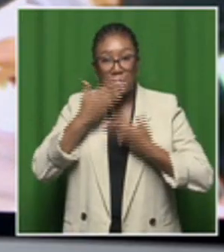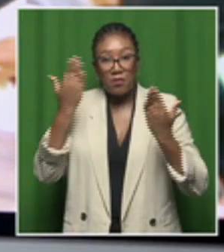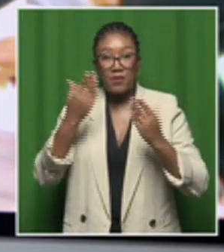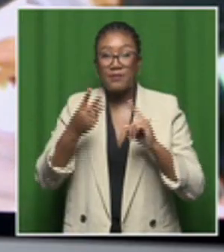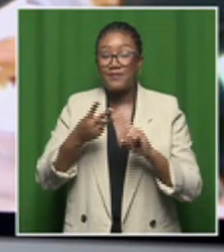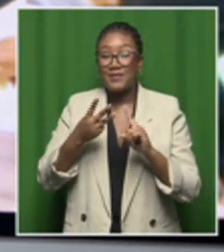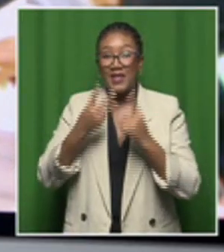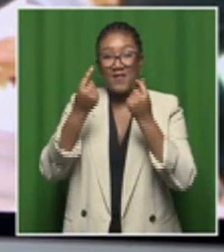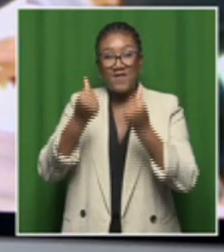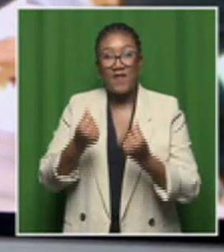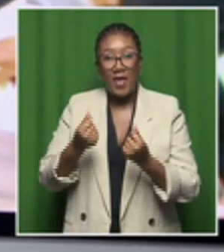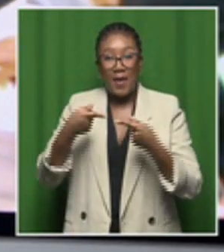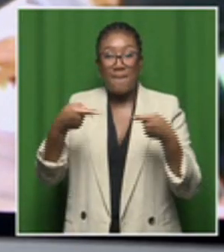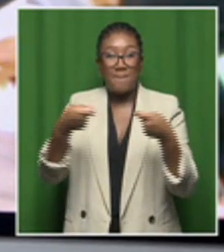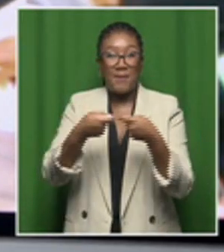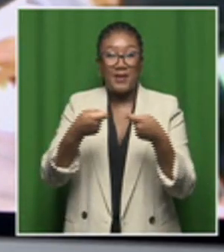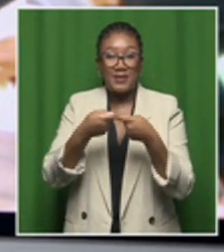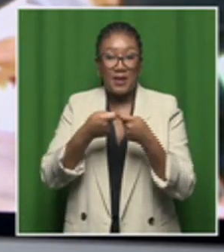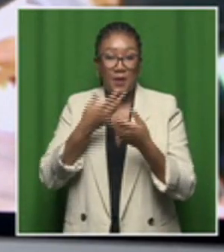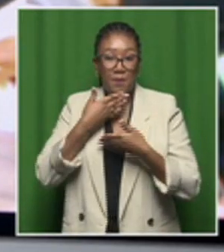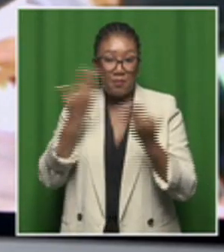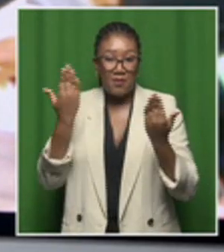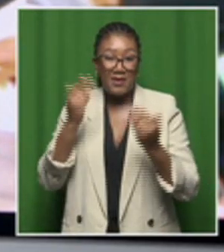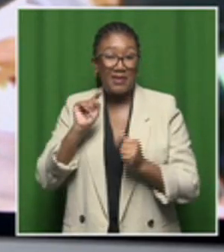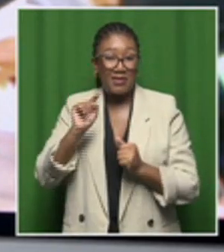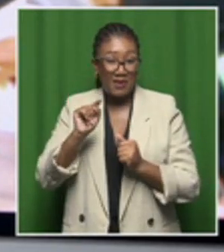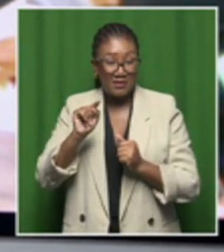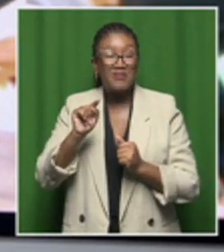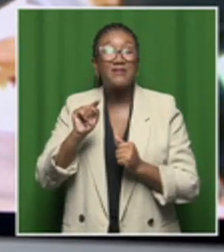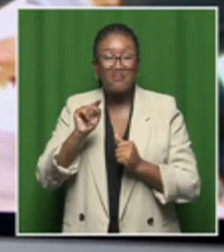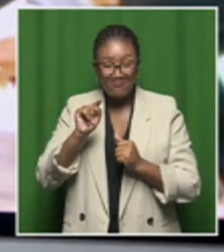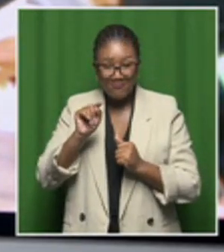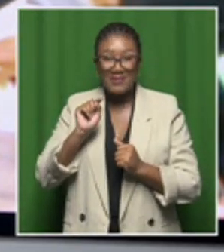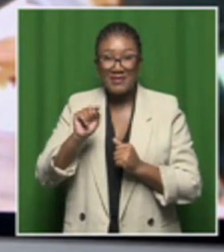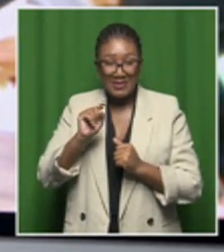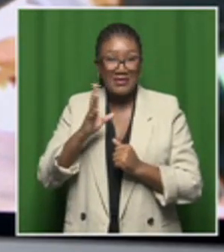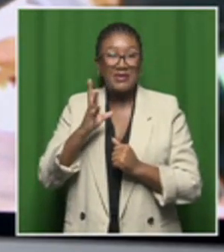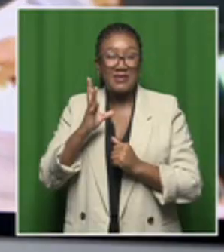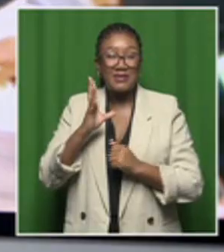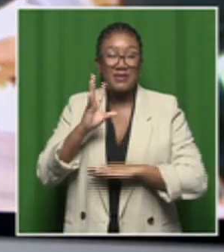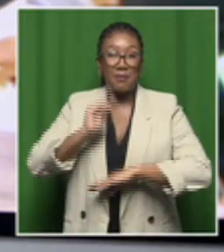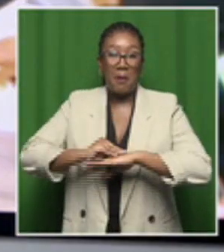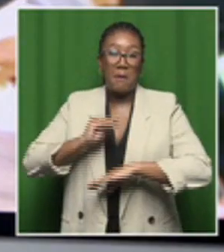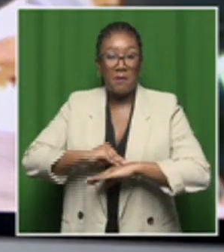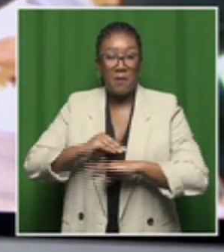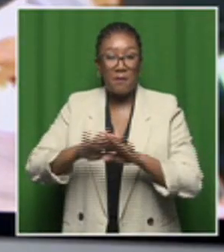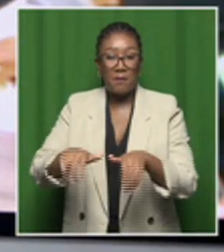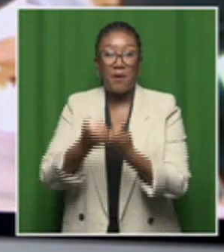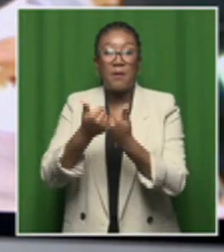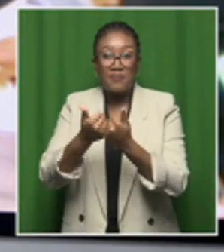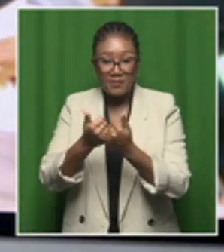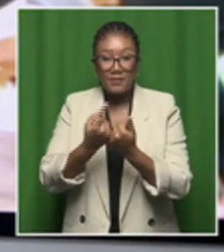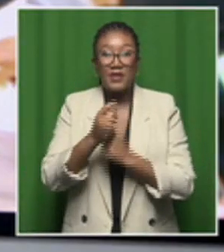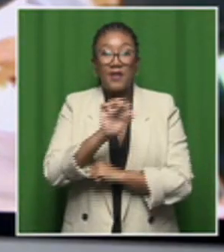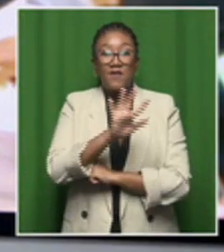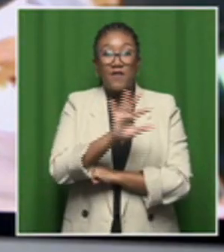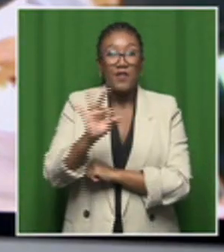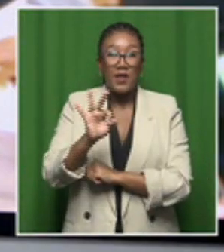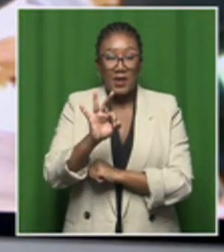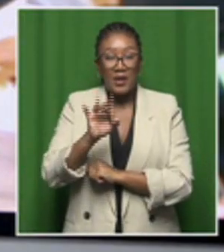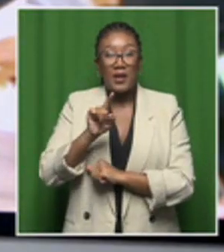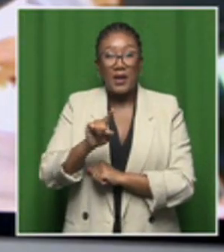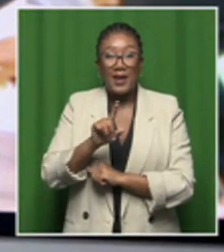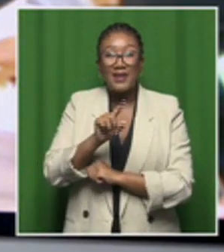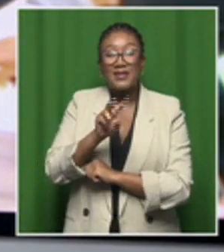student financial assistance. These are just some factors that still hinder the 53 technical and vocational education